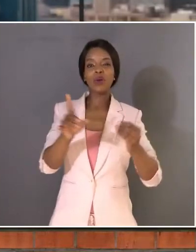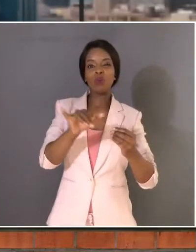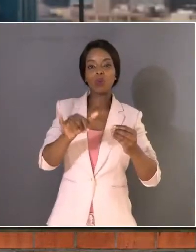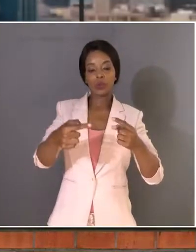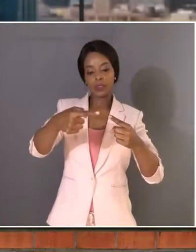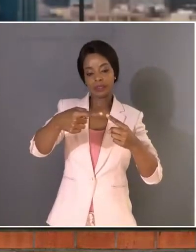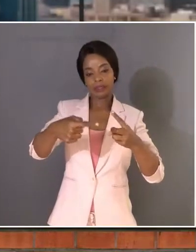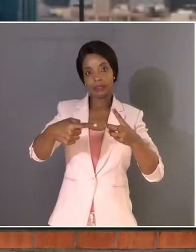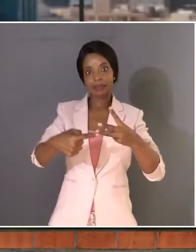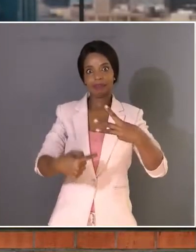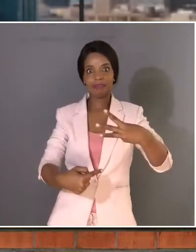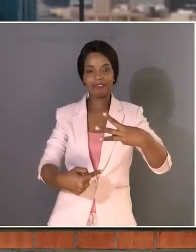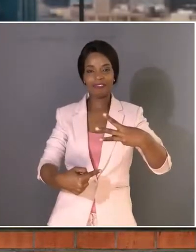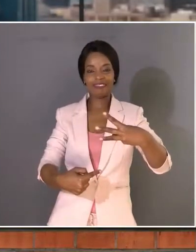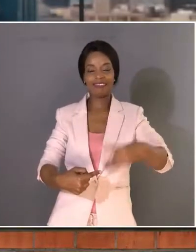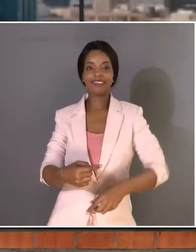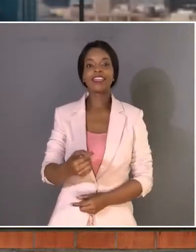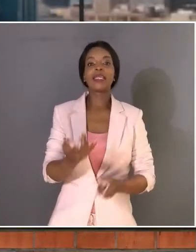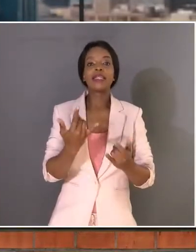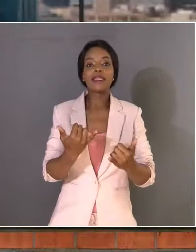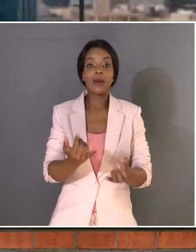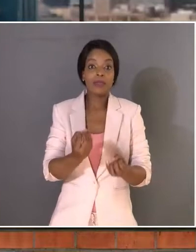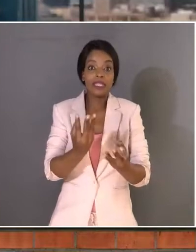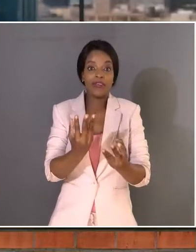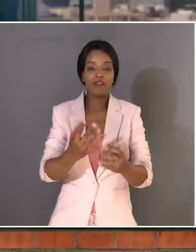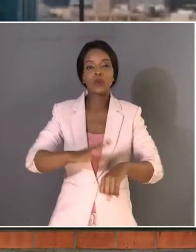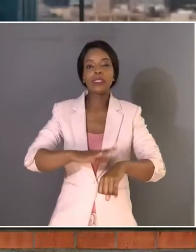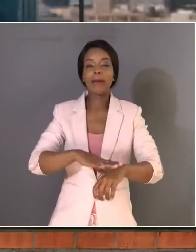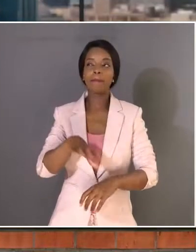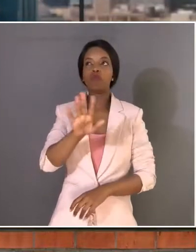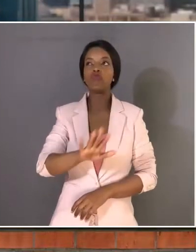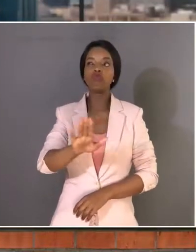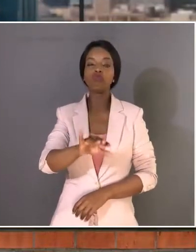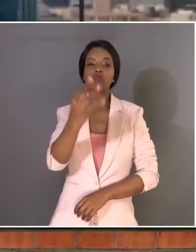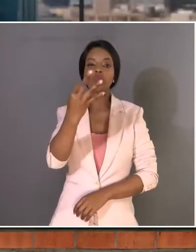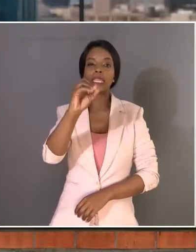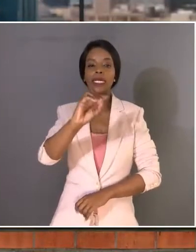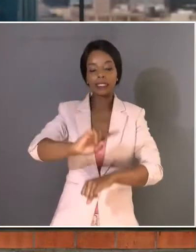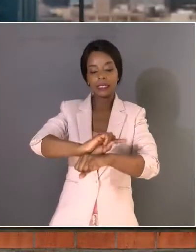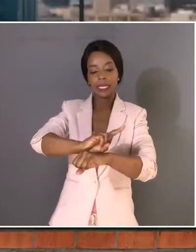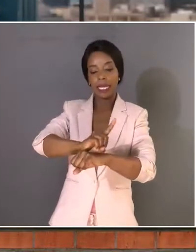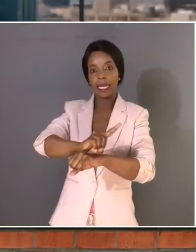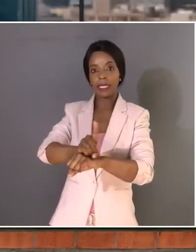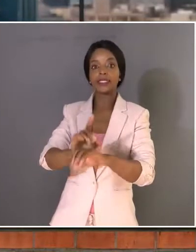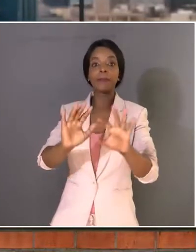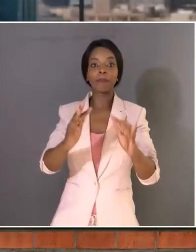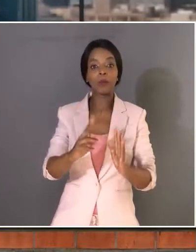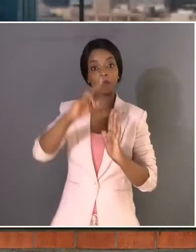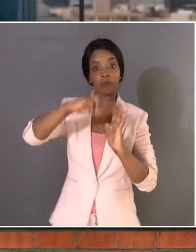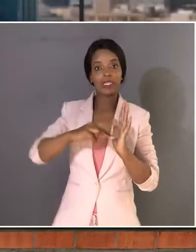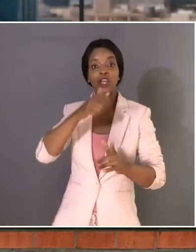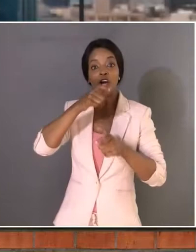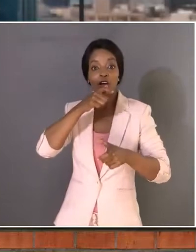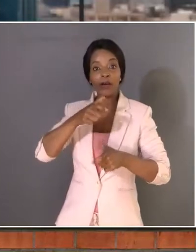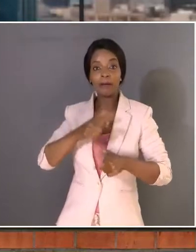that, I'm going to quickly slip in. While I'm giving you time, I'm going to give you about 30 seconds. I'm going to quickly check into what your comments are looking like right now,